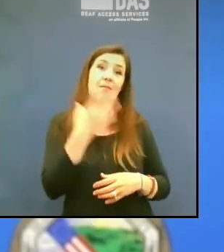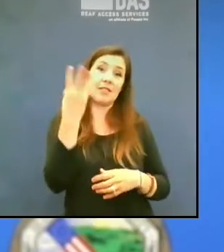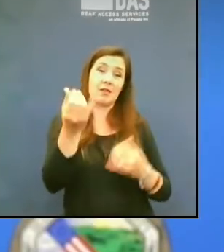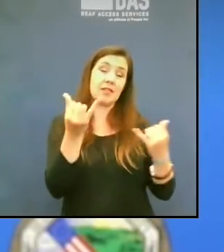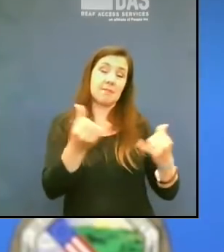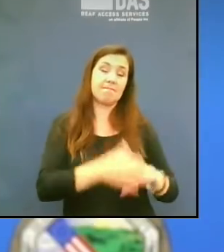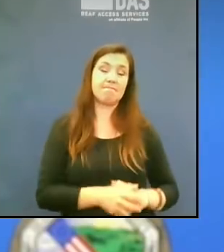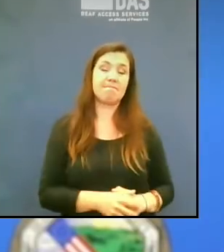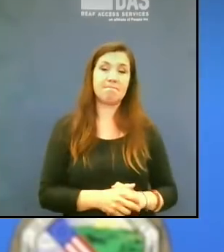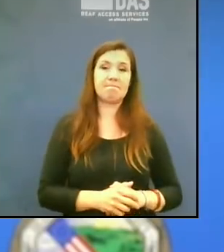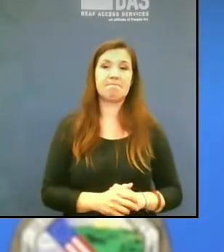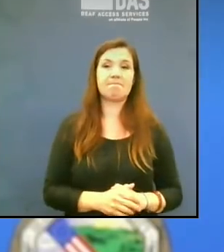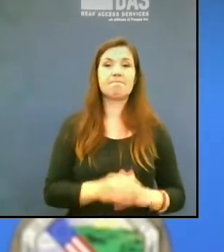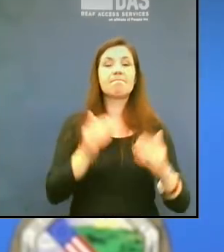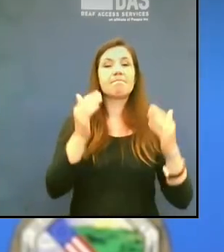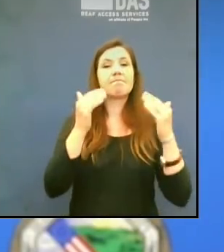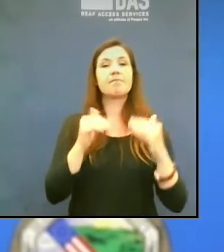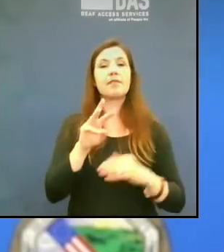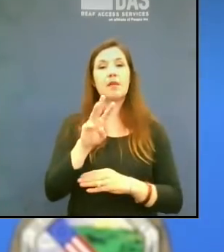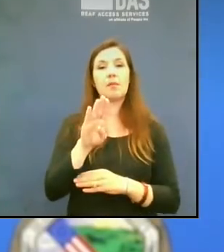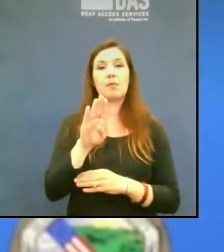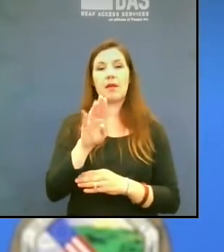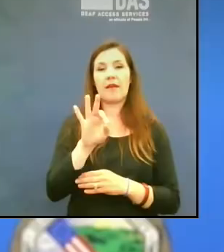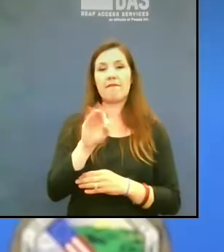WBFO, Michael Mroziak.